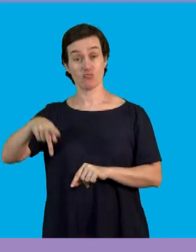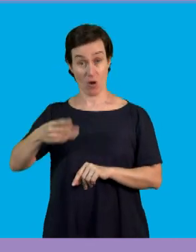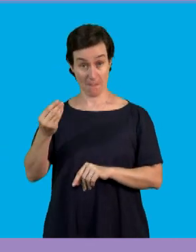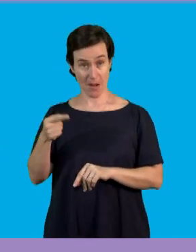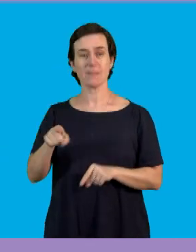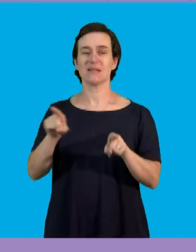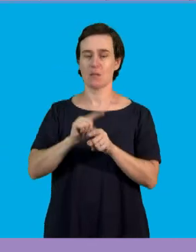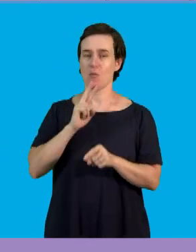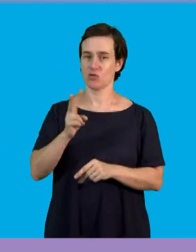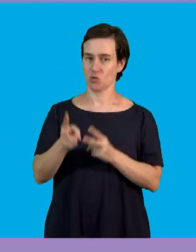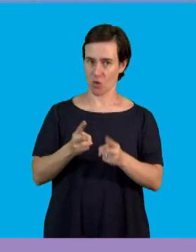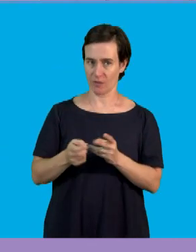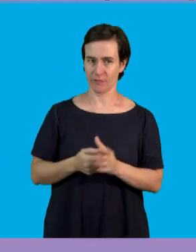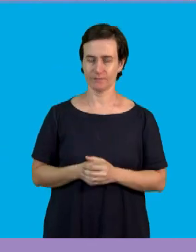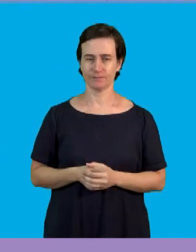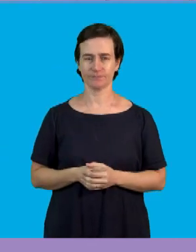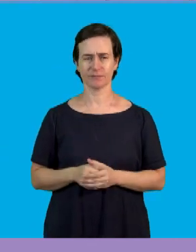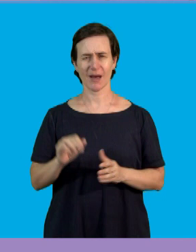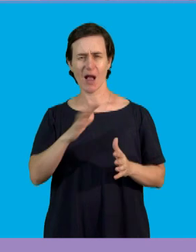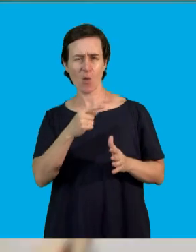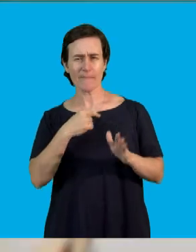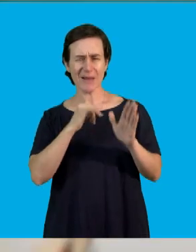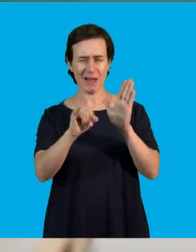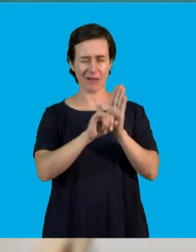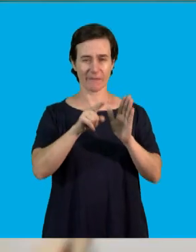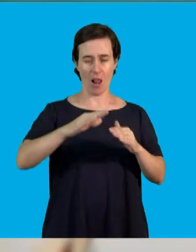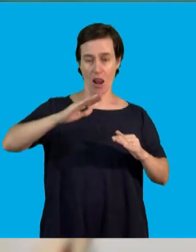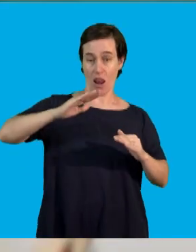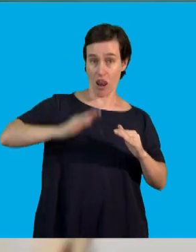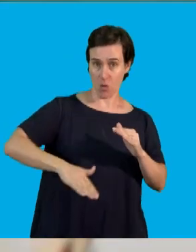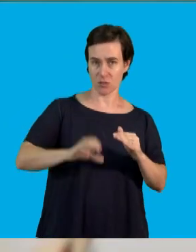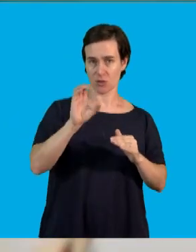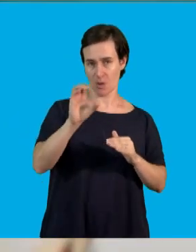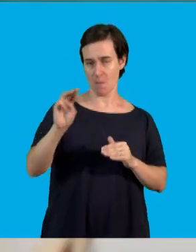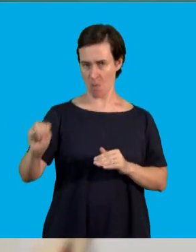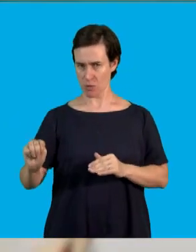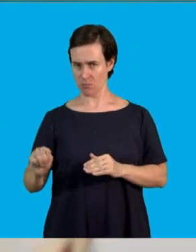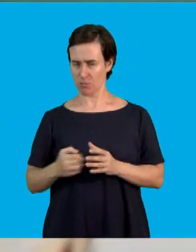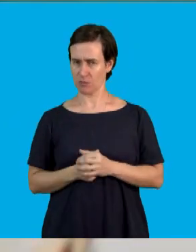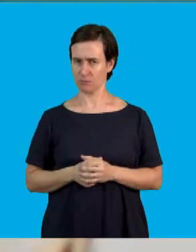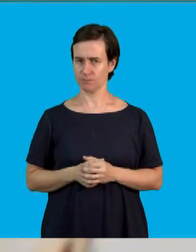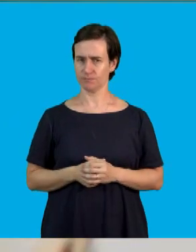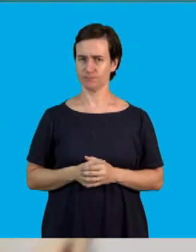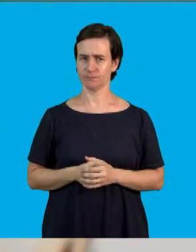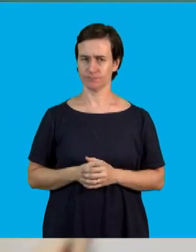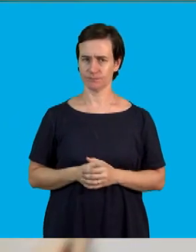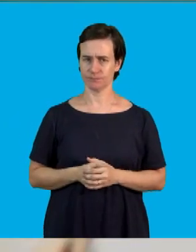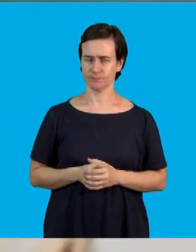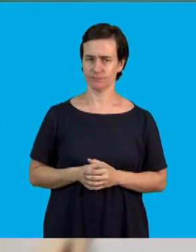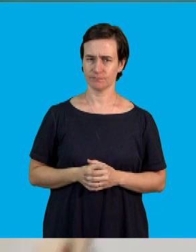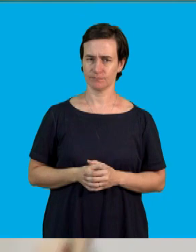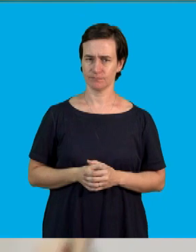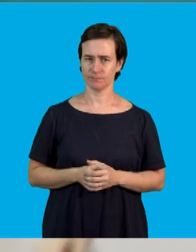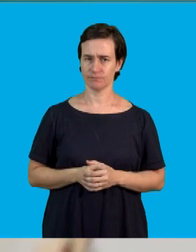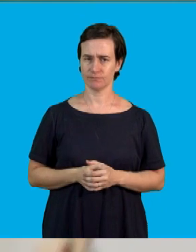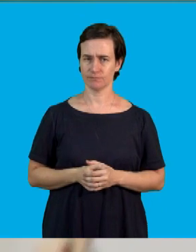me 12. So how do I find the lowest common multiple using prime factorization?